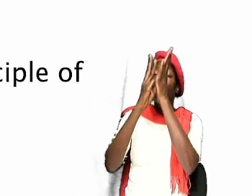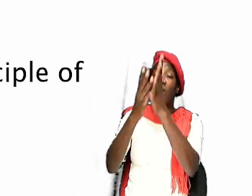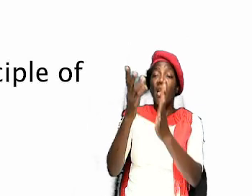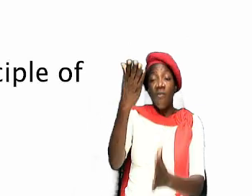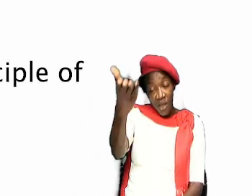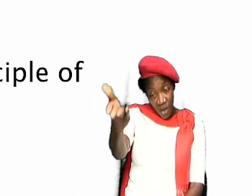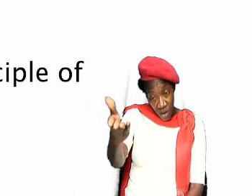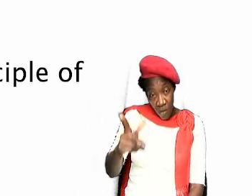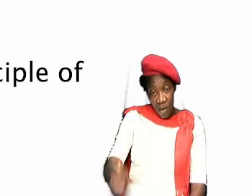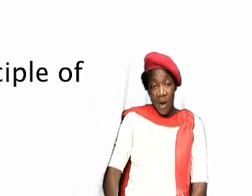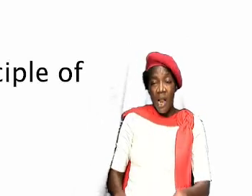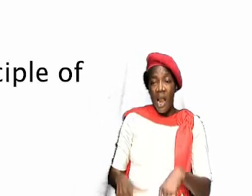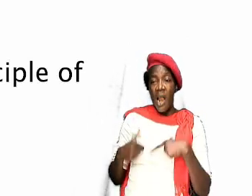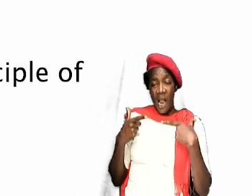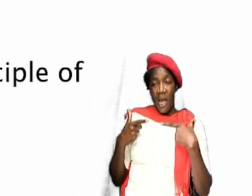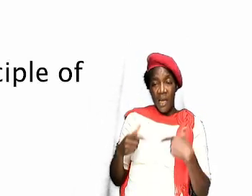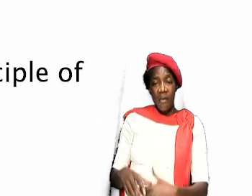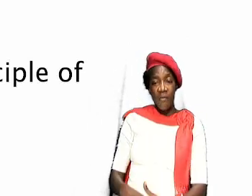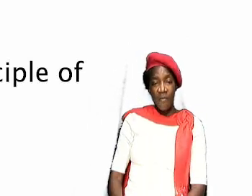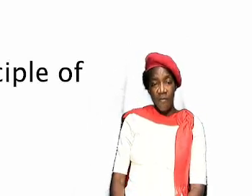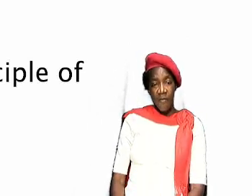life.